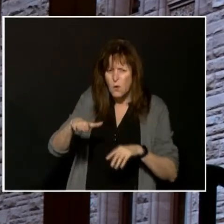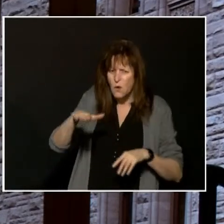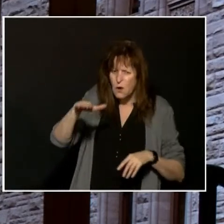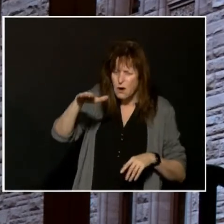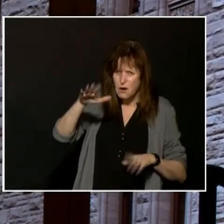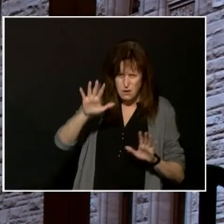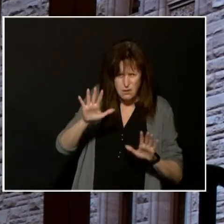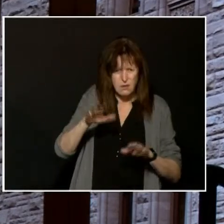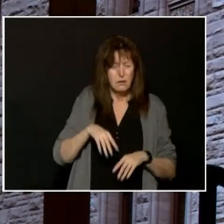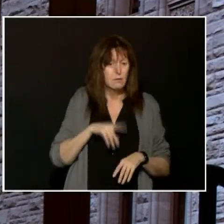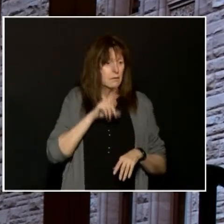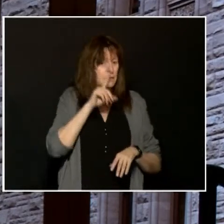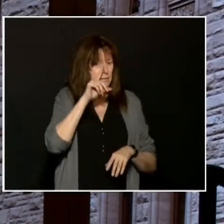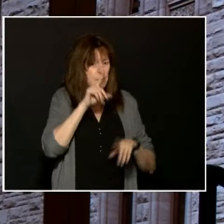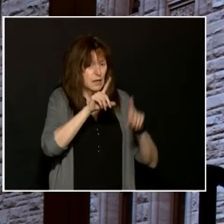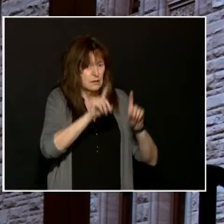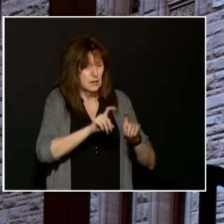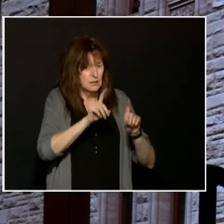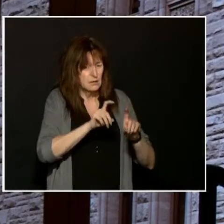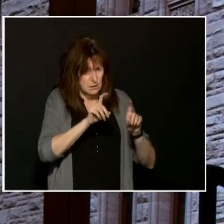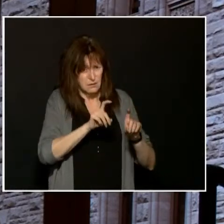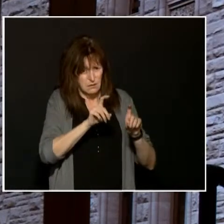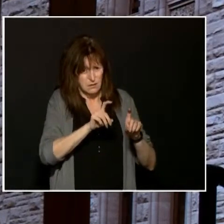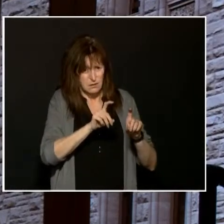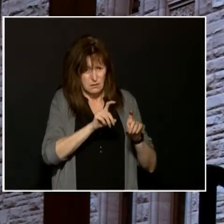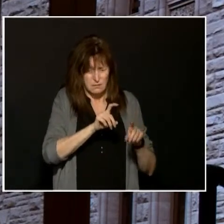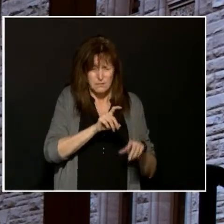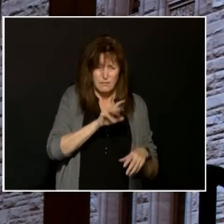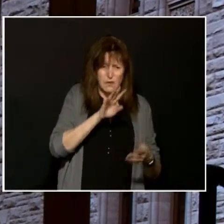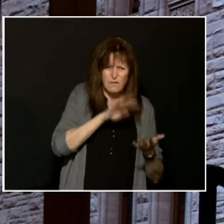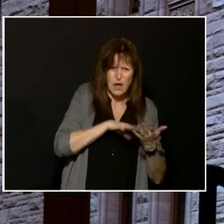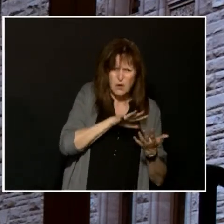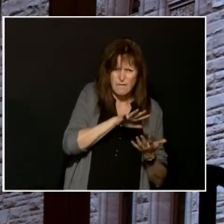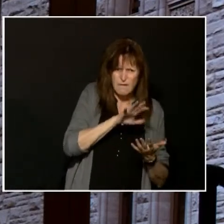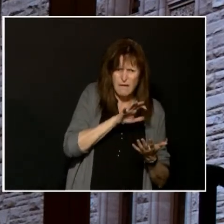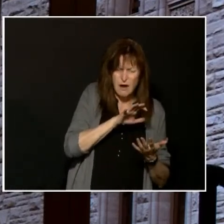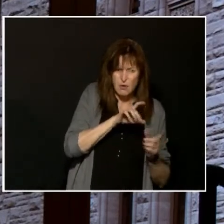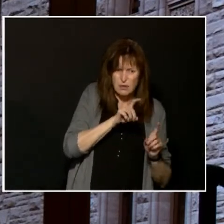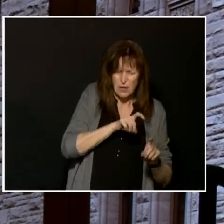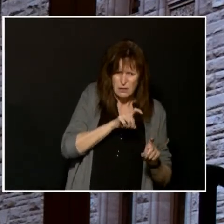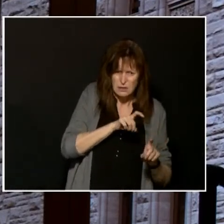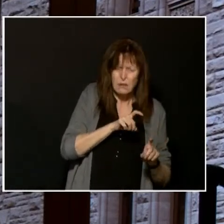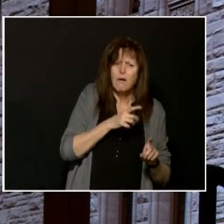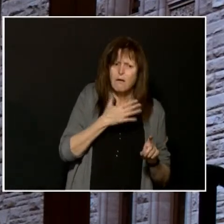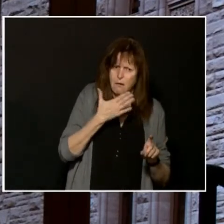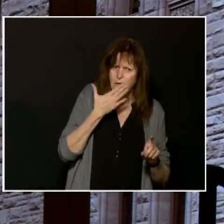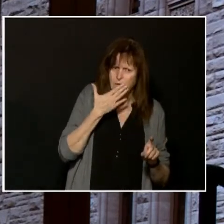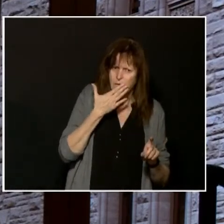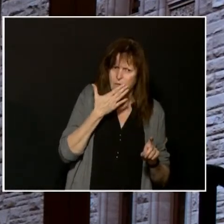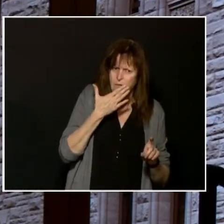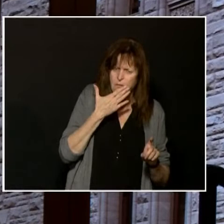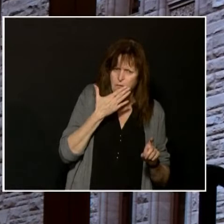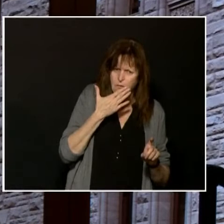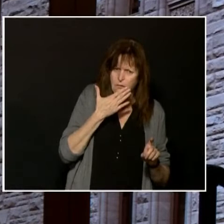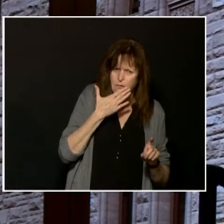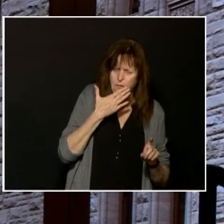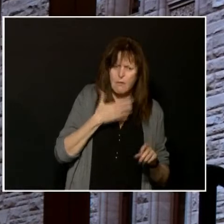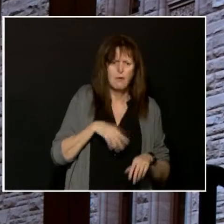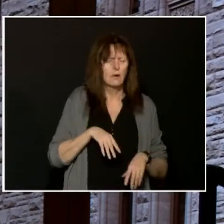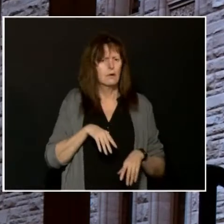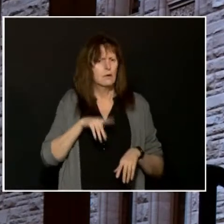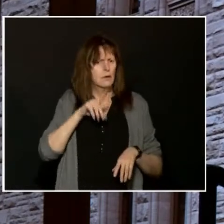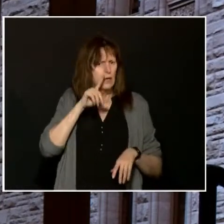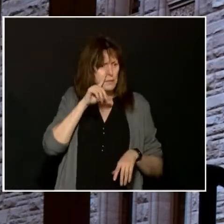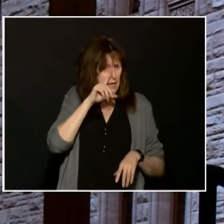45,406 tests. That is substantial for this time. So it shows that our testing frequency has not dropped off immensely. It is down, but